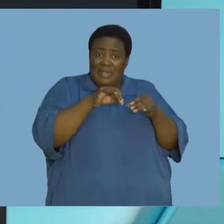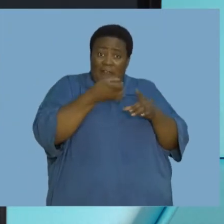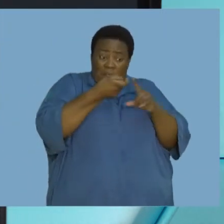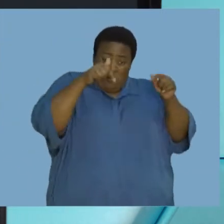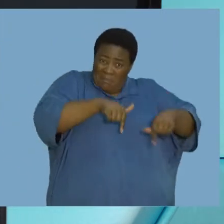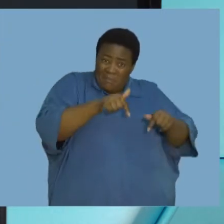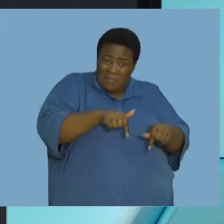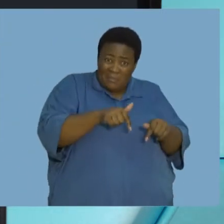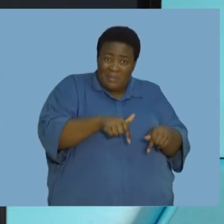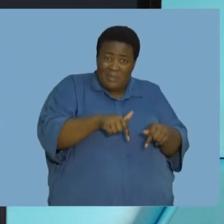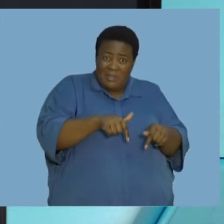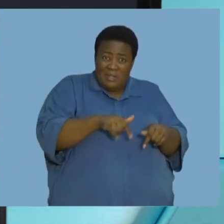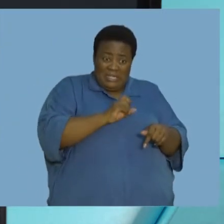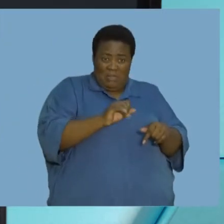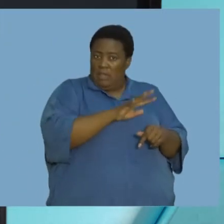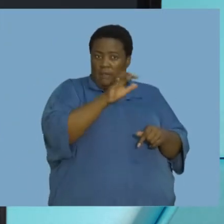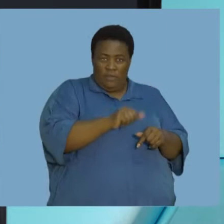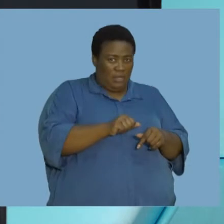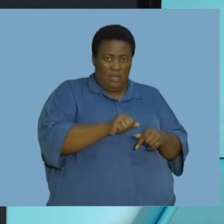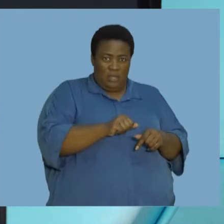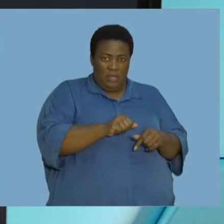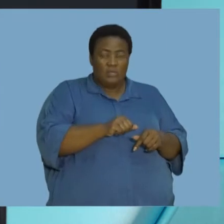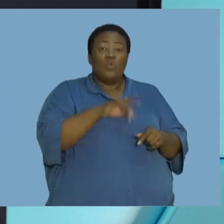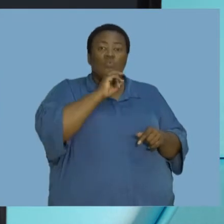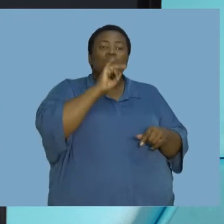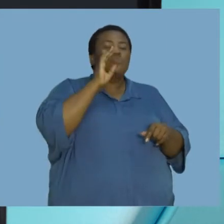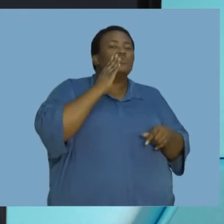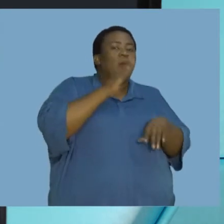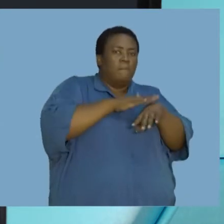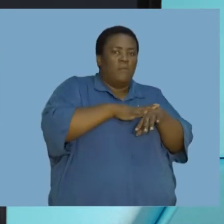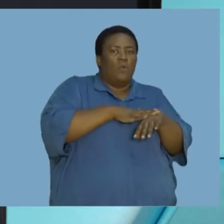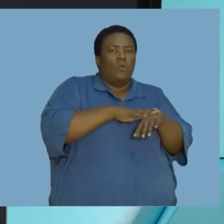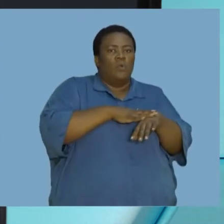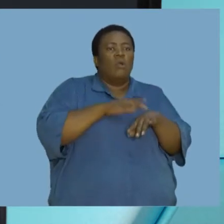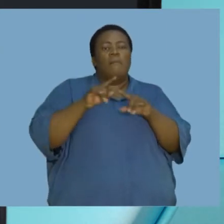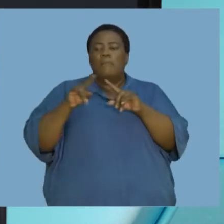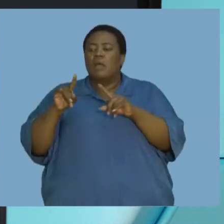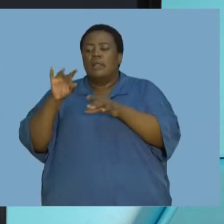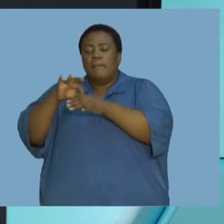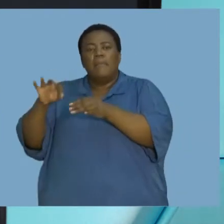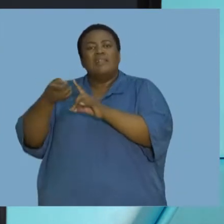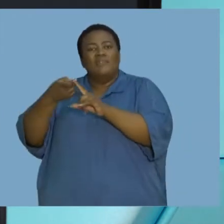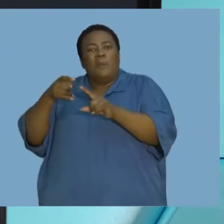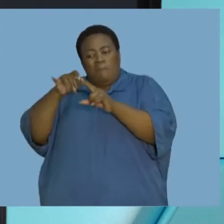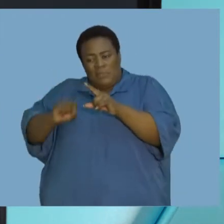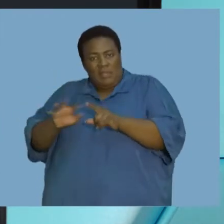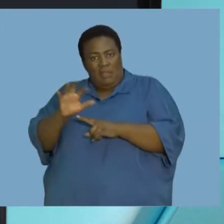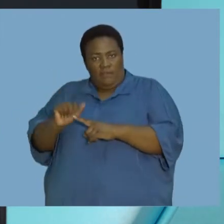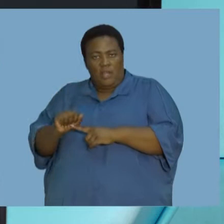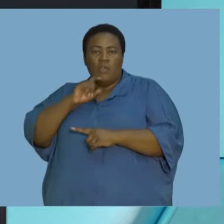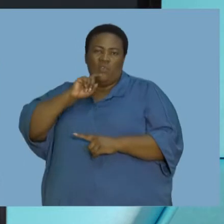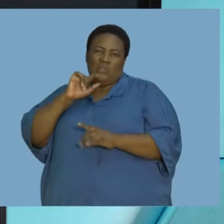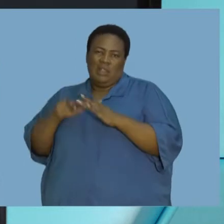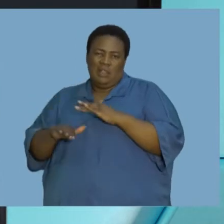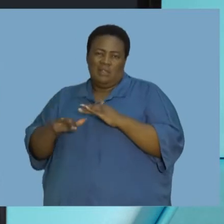that are not naturally found in our South African biomes tend to use more water than other indigenous plants.